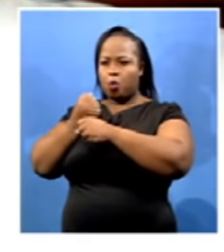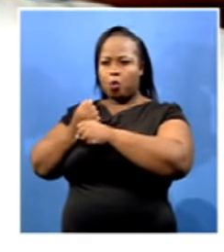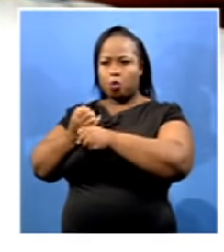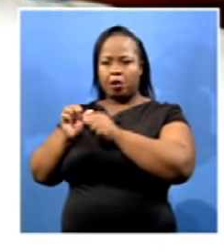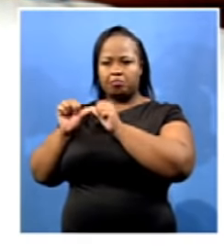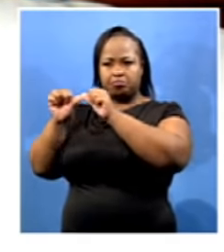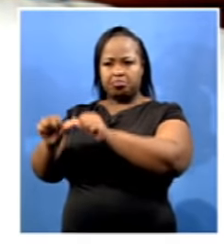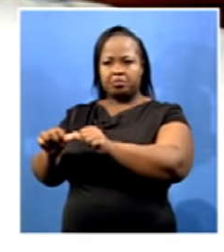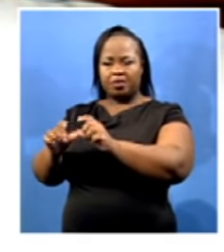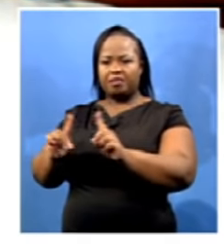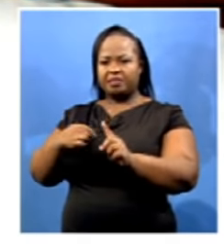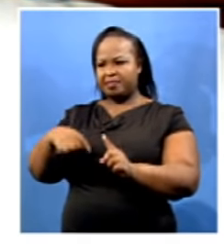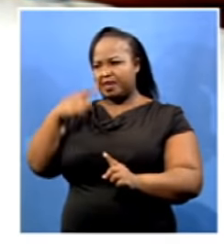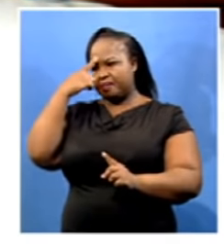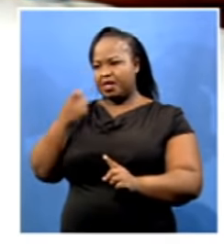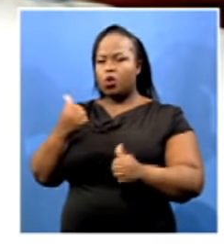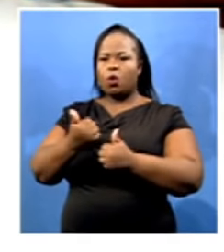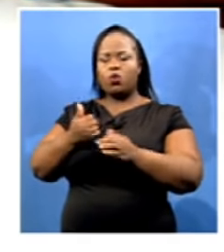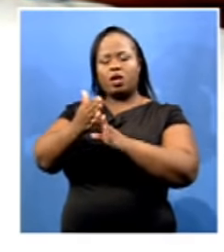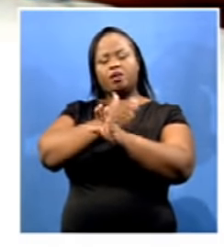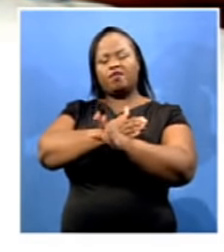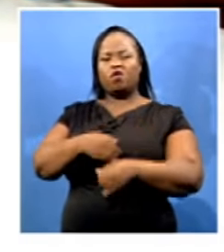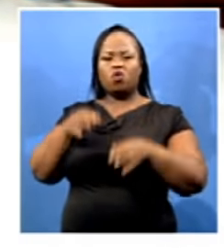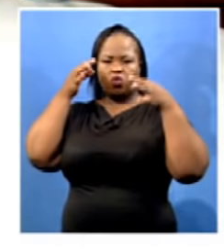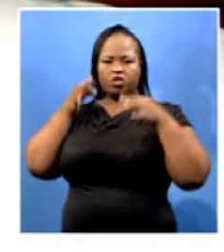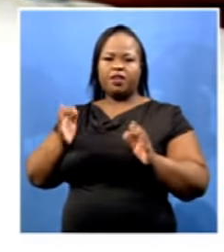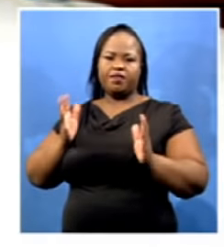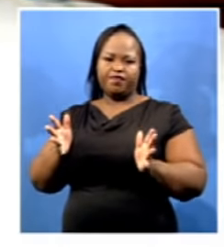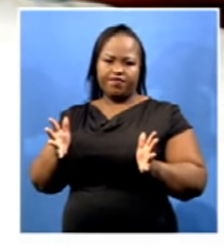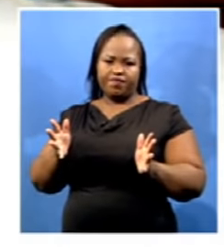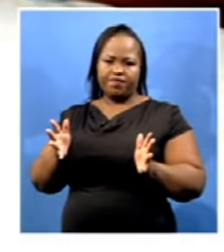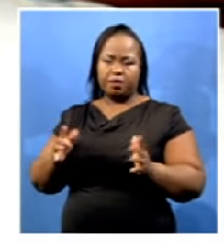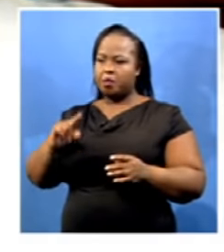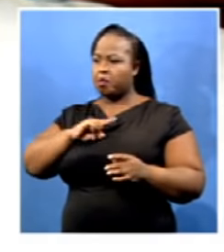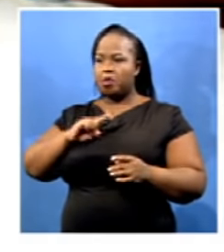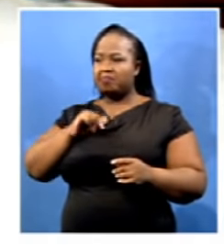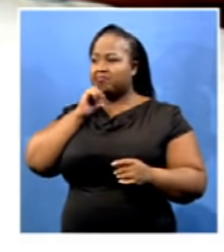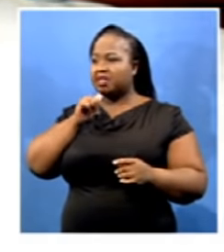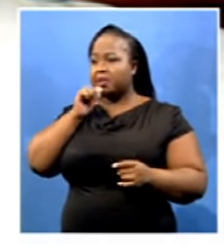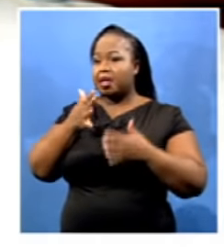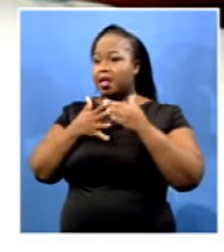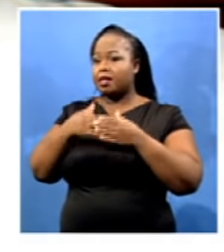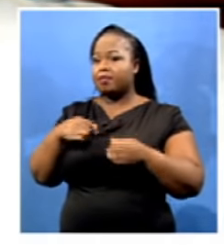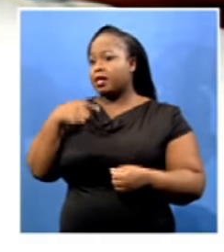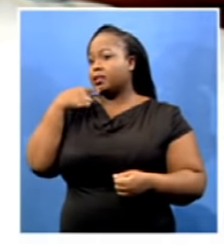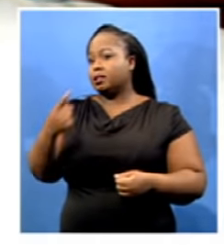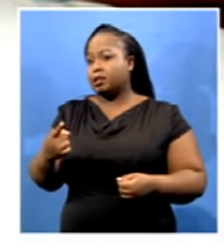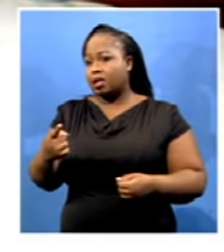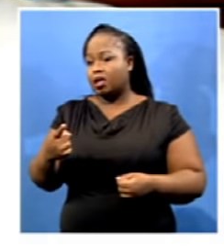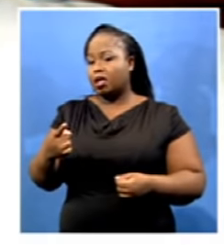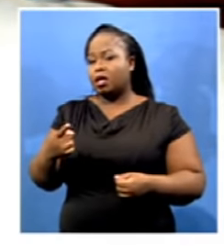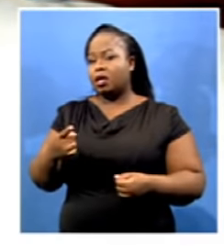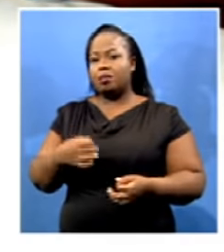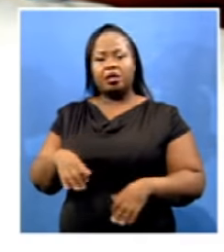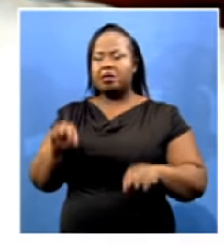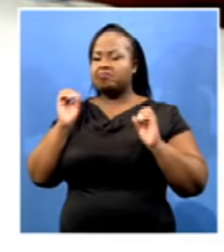that it was a pre-decided decision, and it didn't matter what I said in that parole hearing,